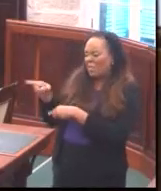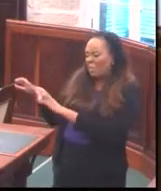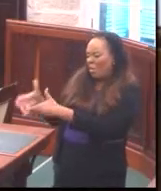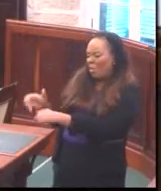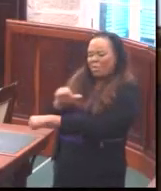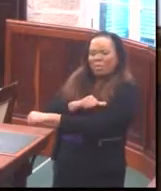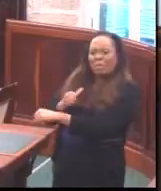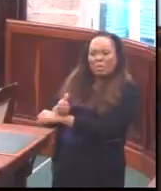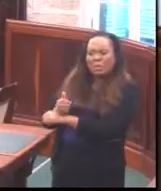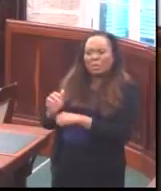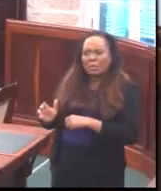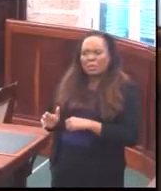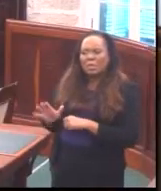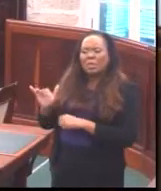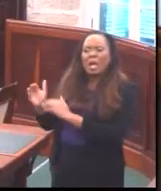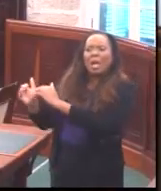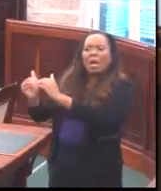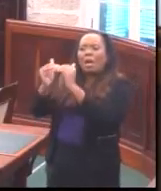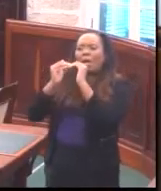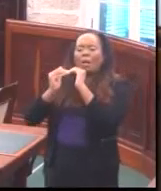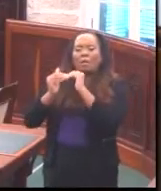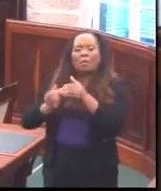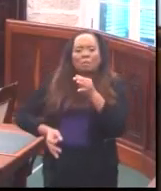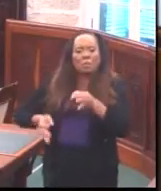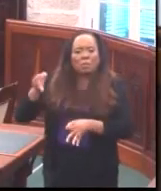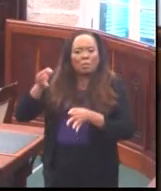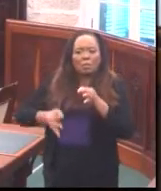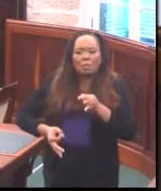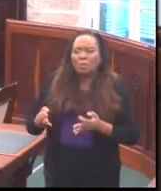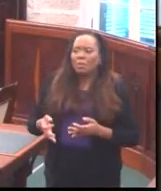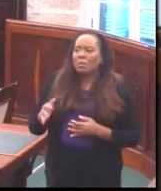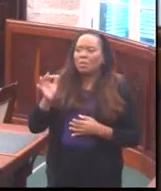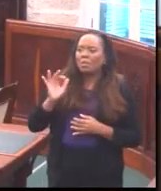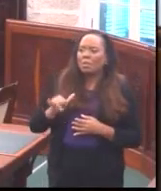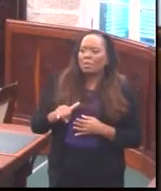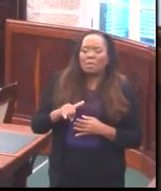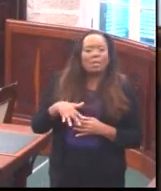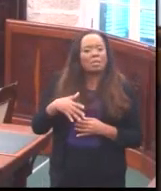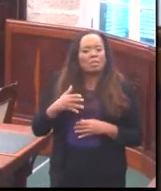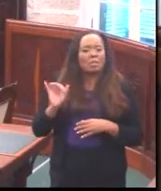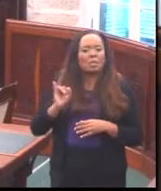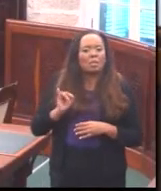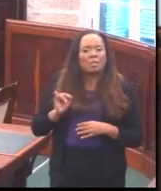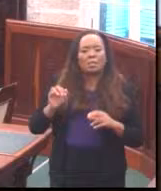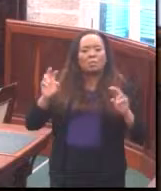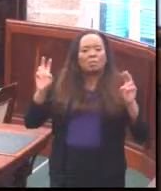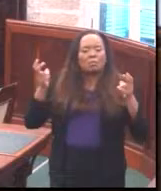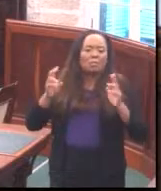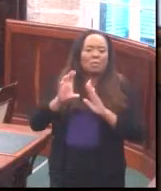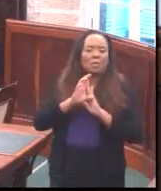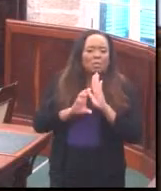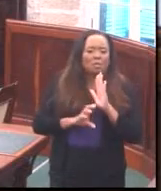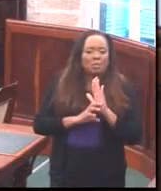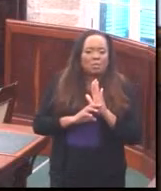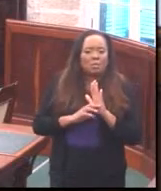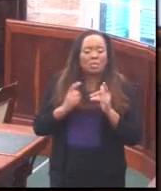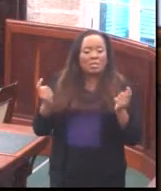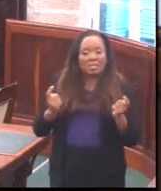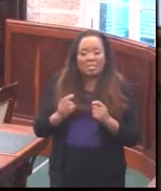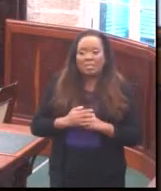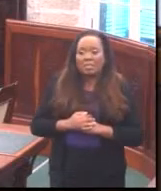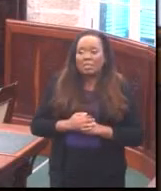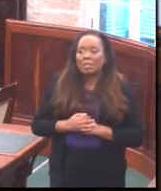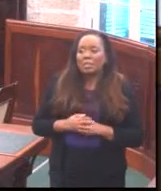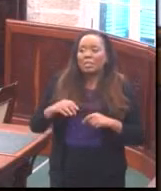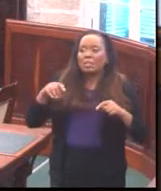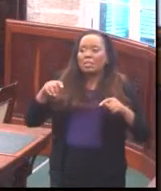is concurrent and equal to that of a court. That is a constitutional sin. It must not happen. This legislation